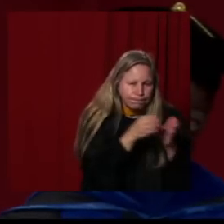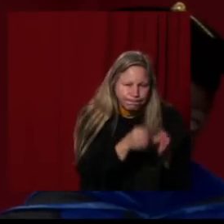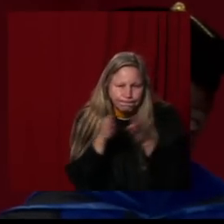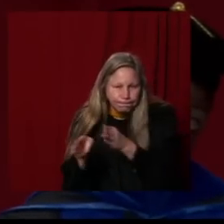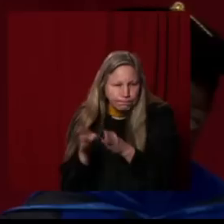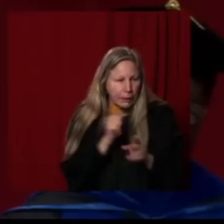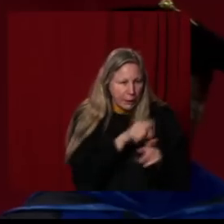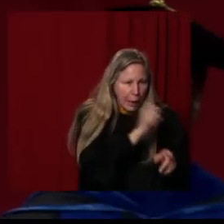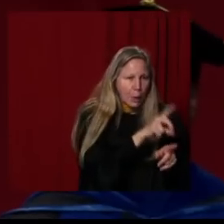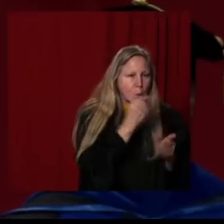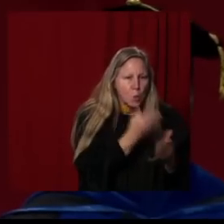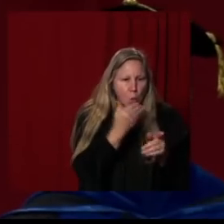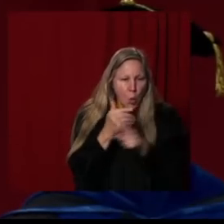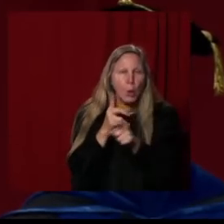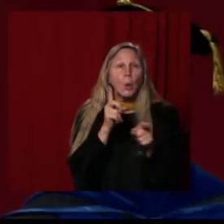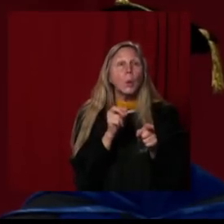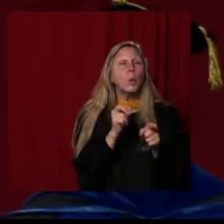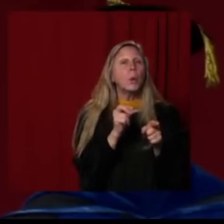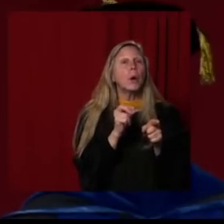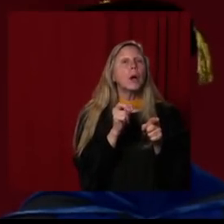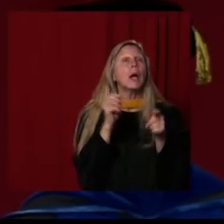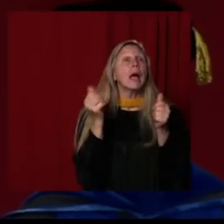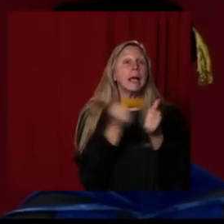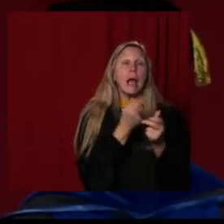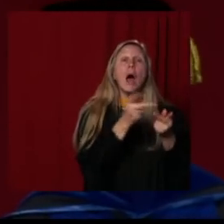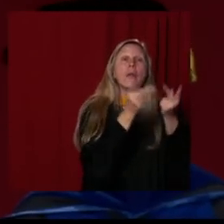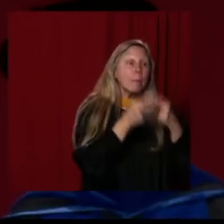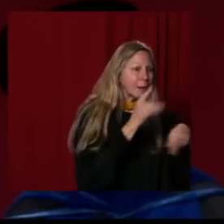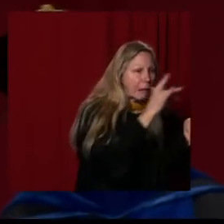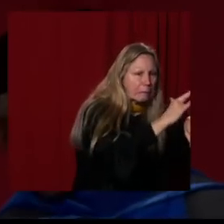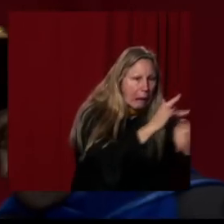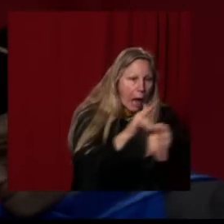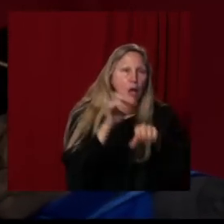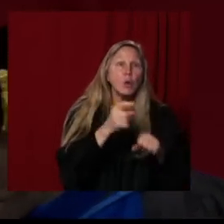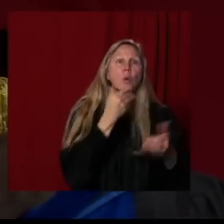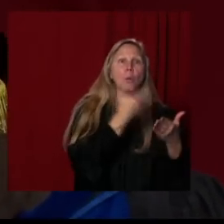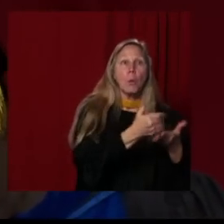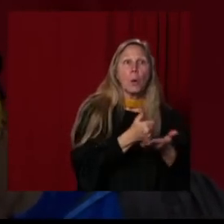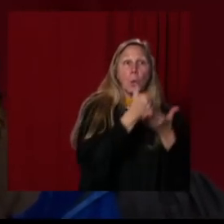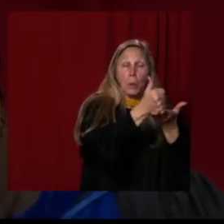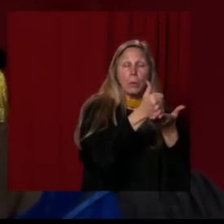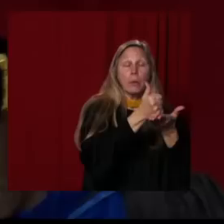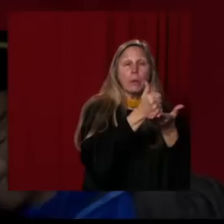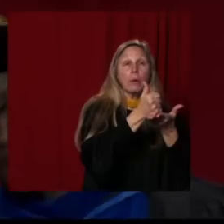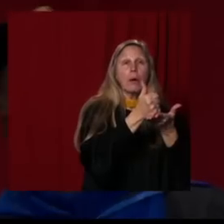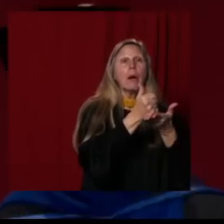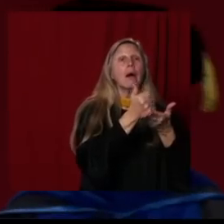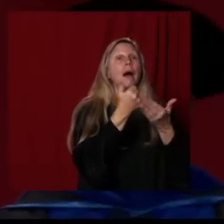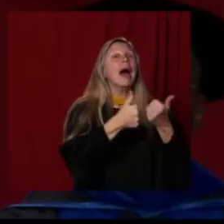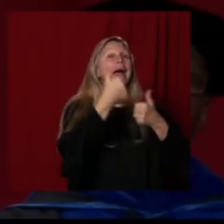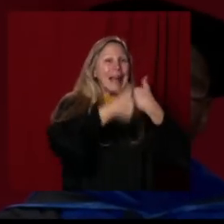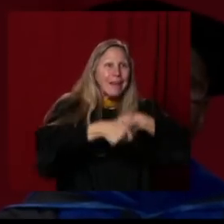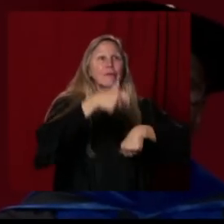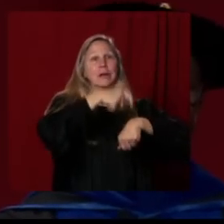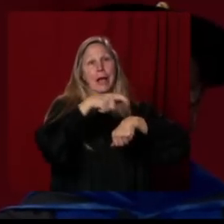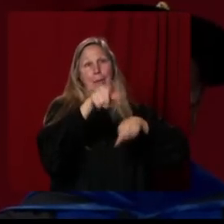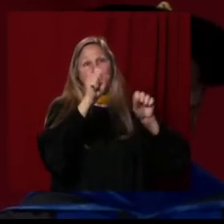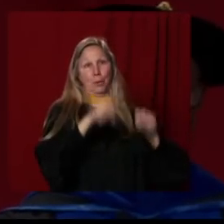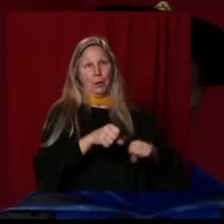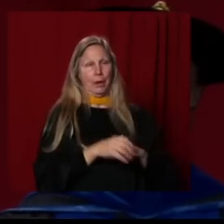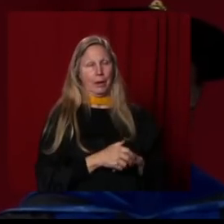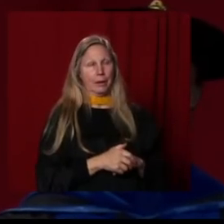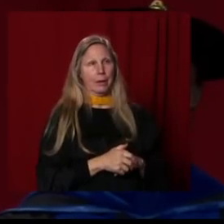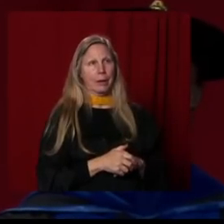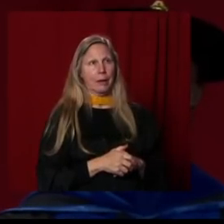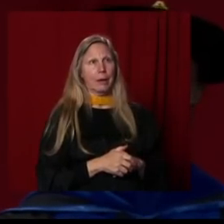you can, in all the places you can, at all the times you can,